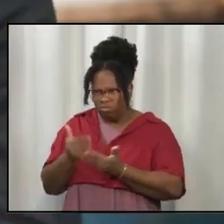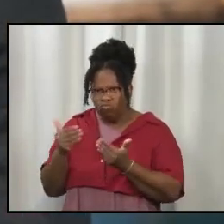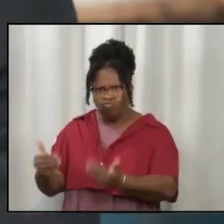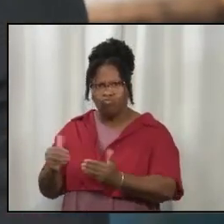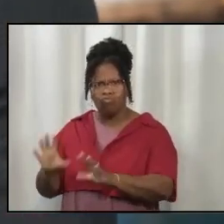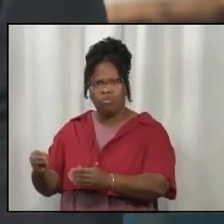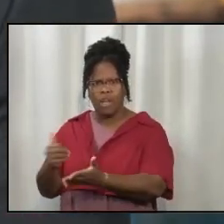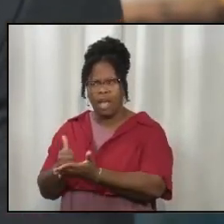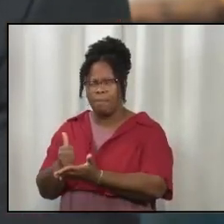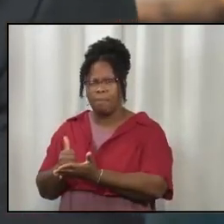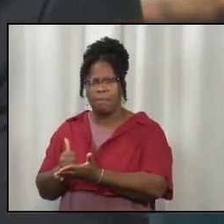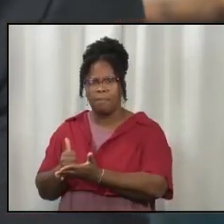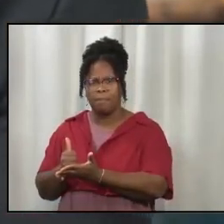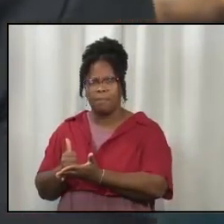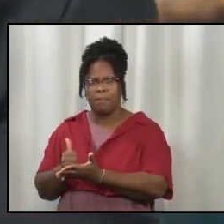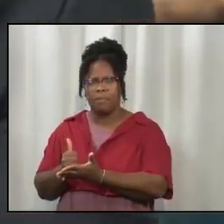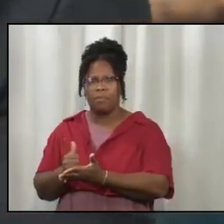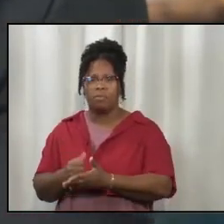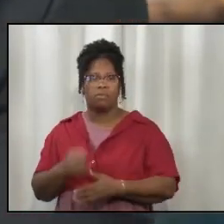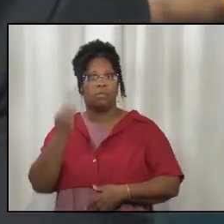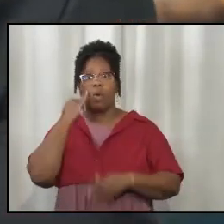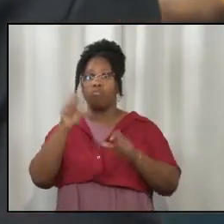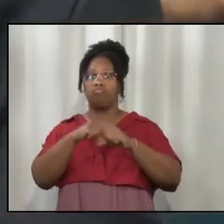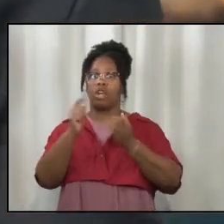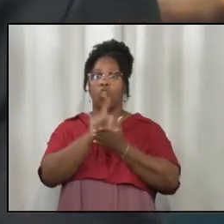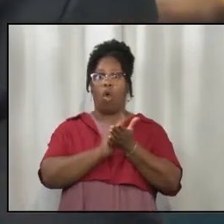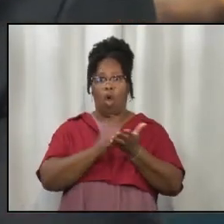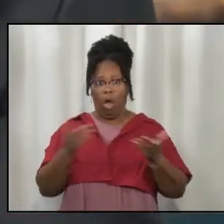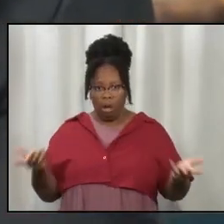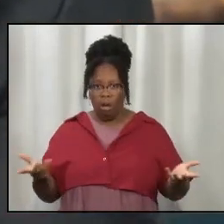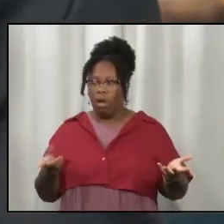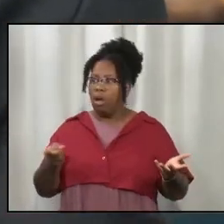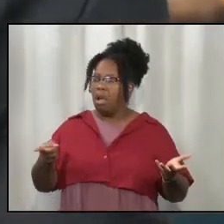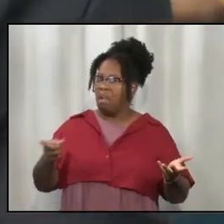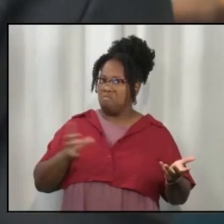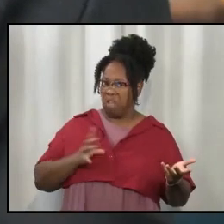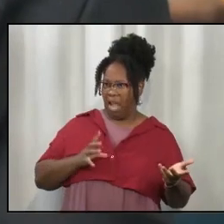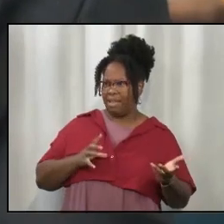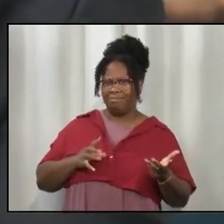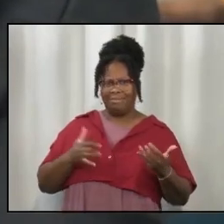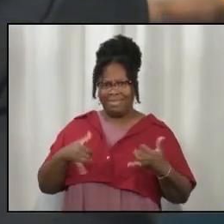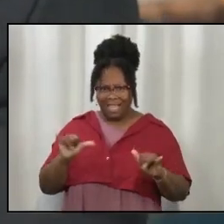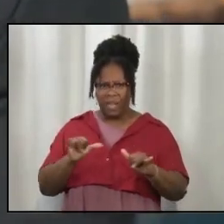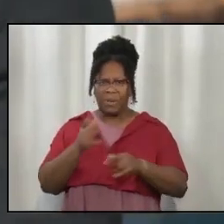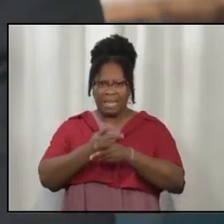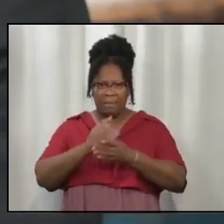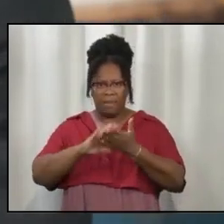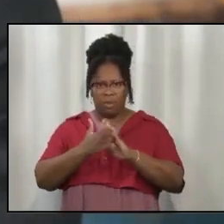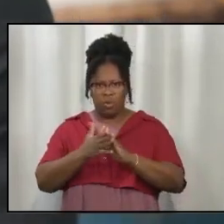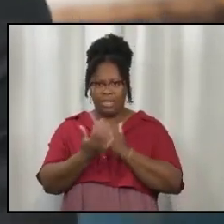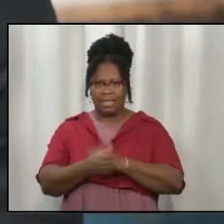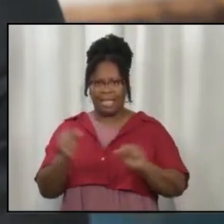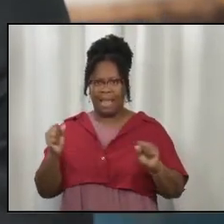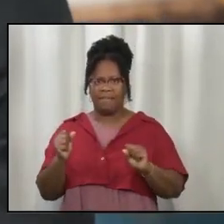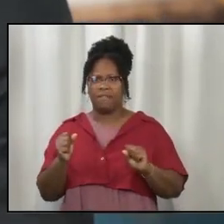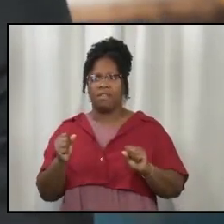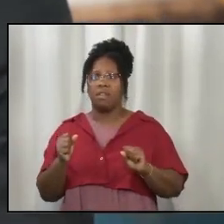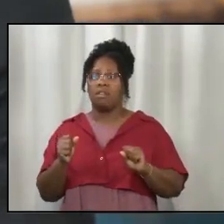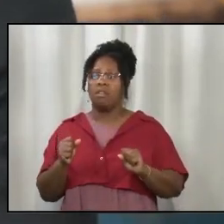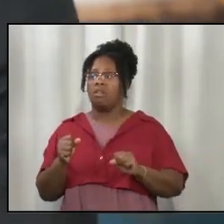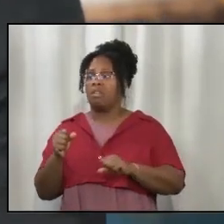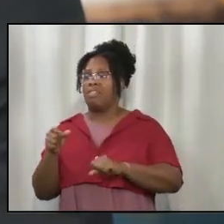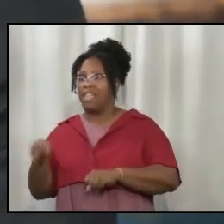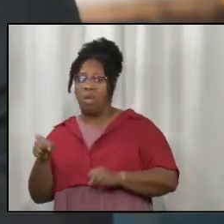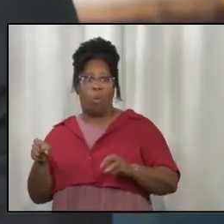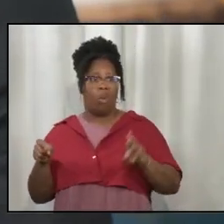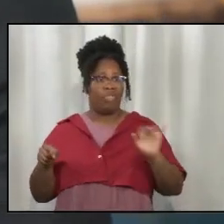But if crime happens, we still have the ability to keep our community safe. They're not mutually exclusive. In fact, they're